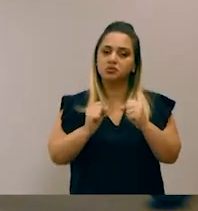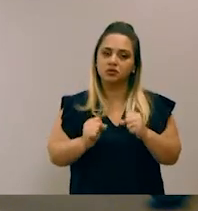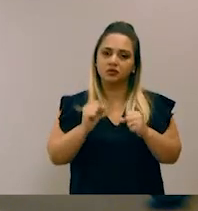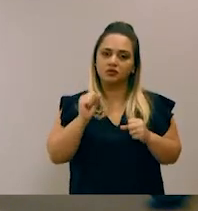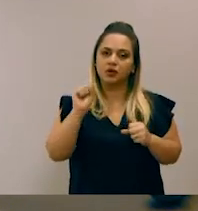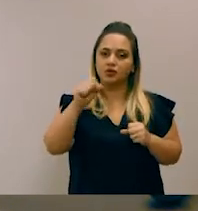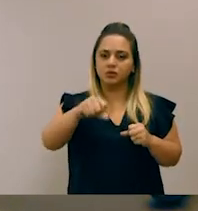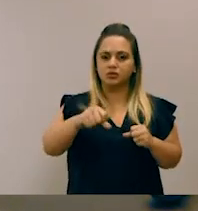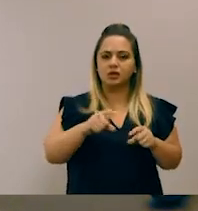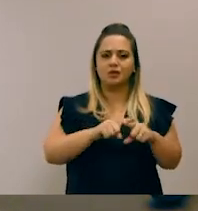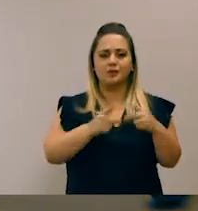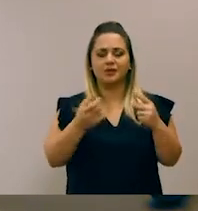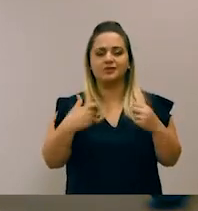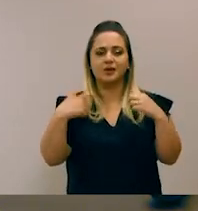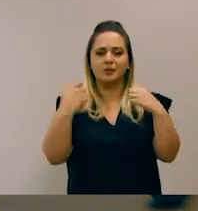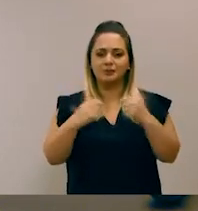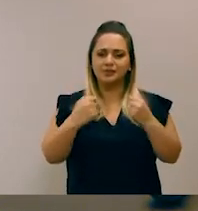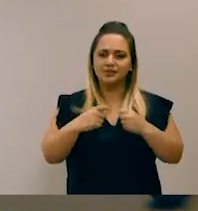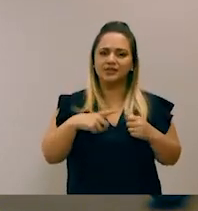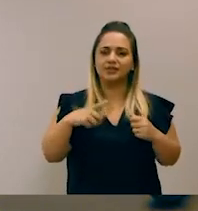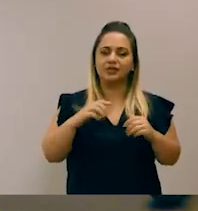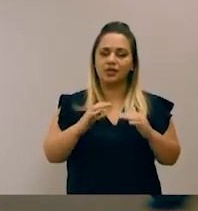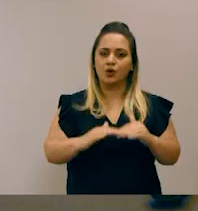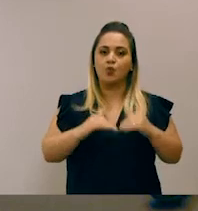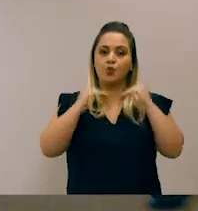but you need to have